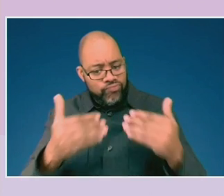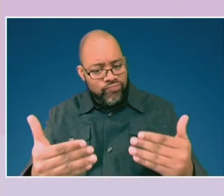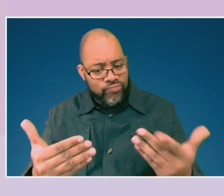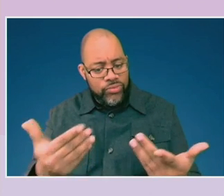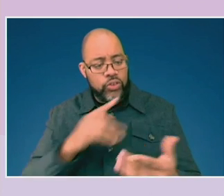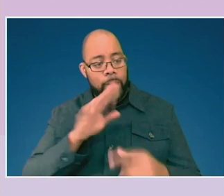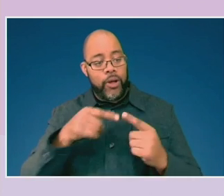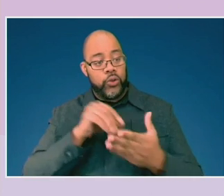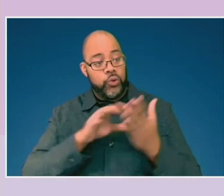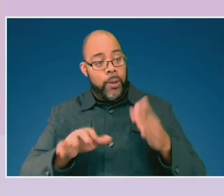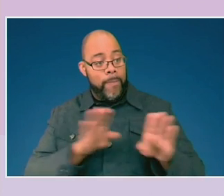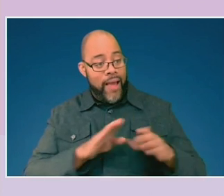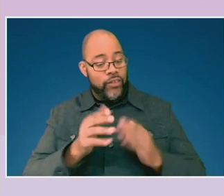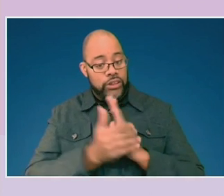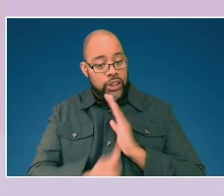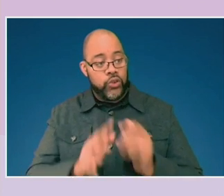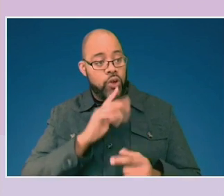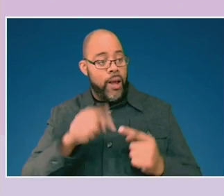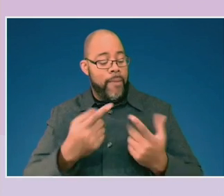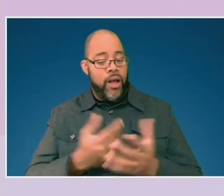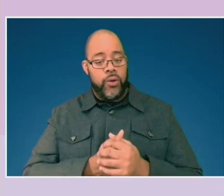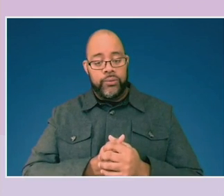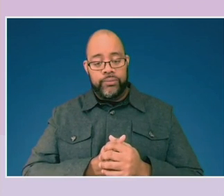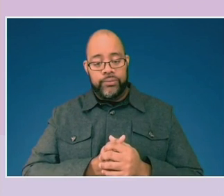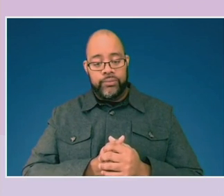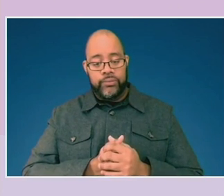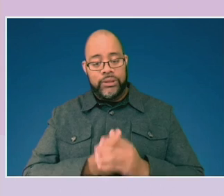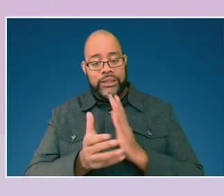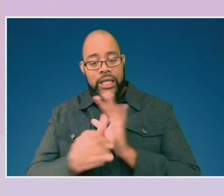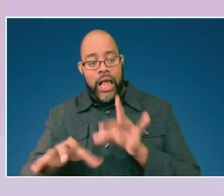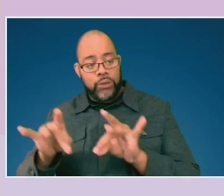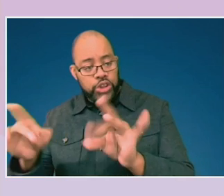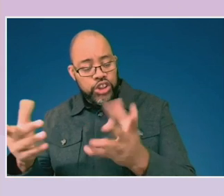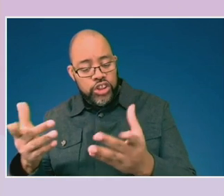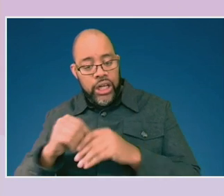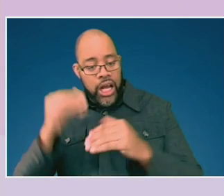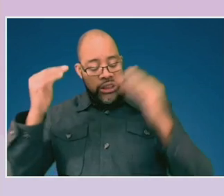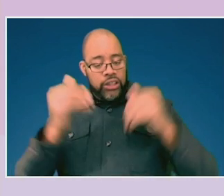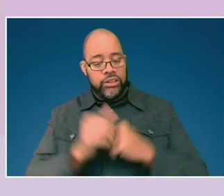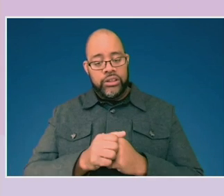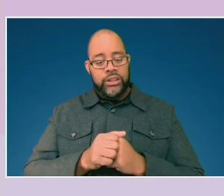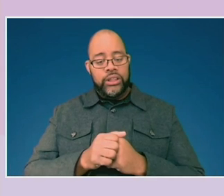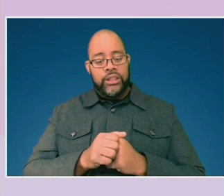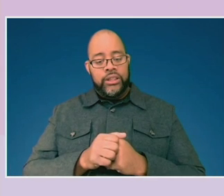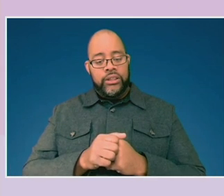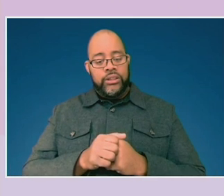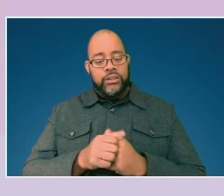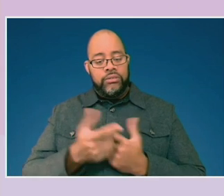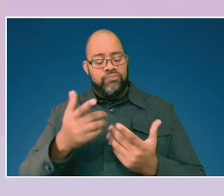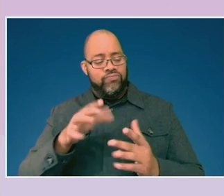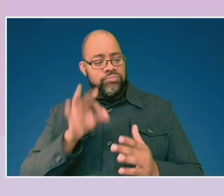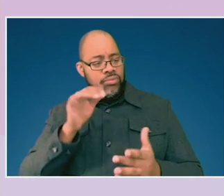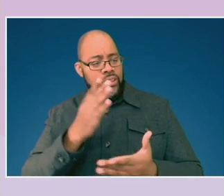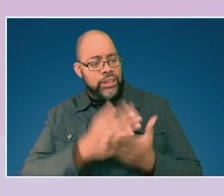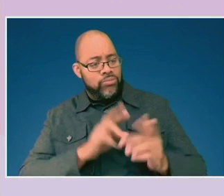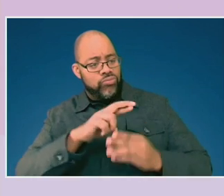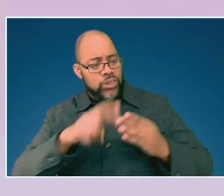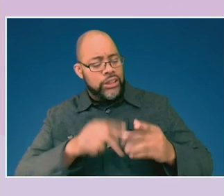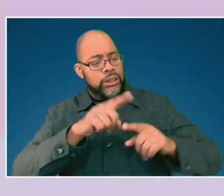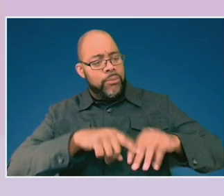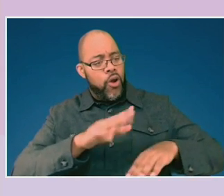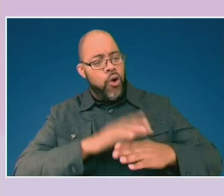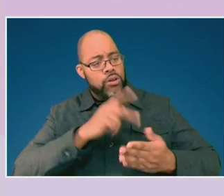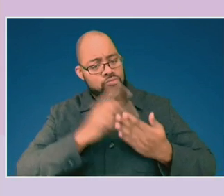student behavioral skills? Are we talking about skill acquisition in adults and kind of picking and orienting around a couple outcomes depending on the